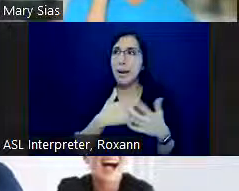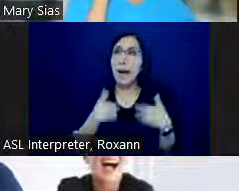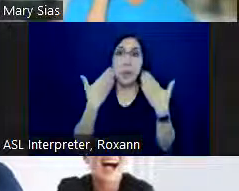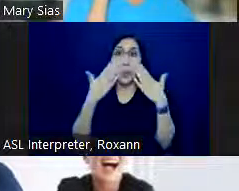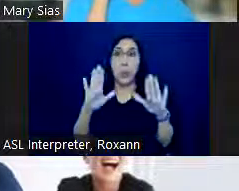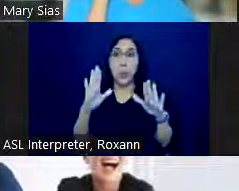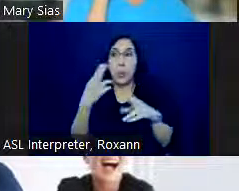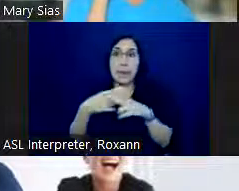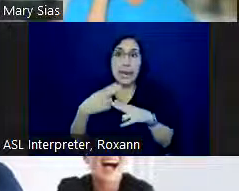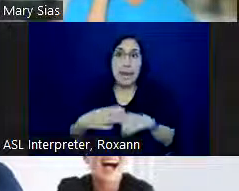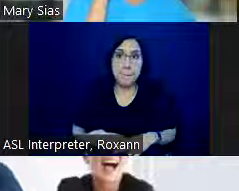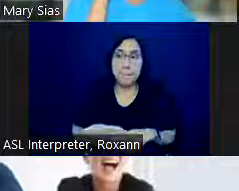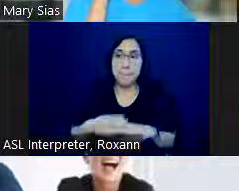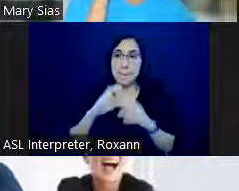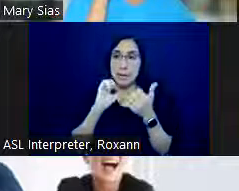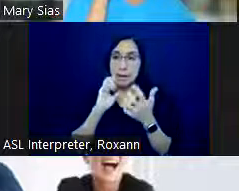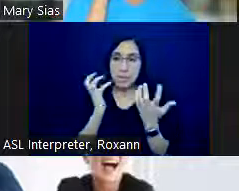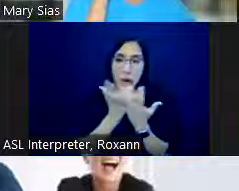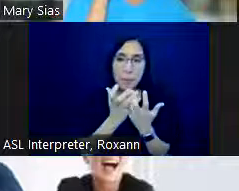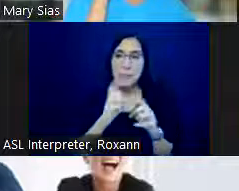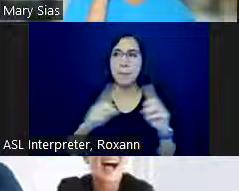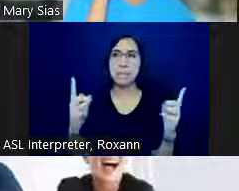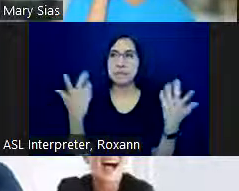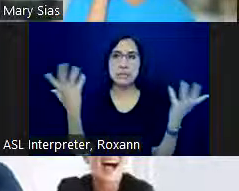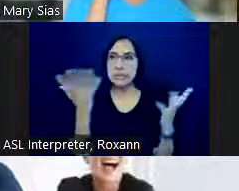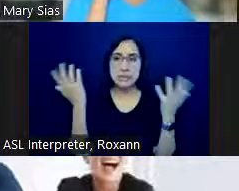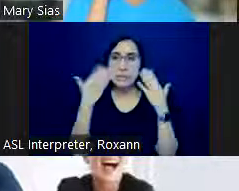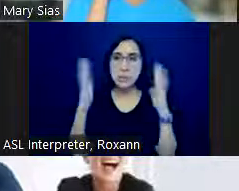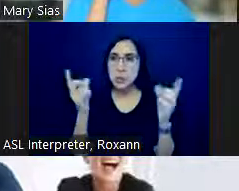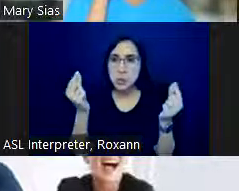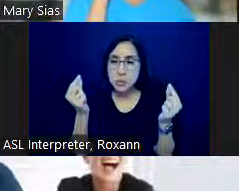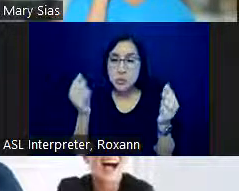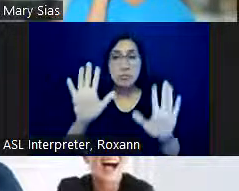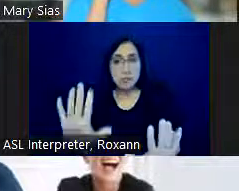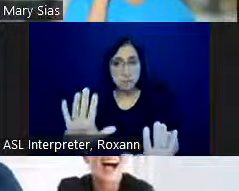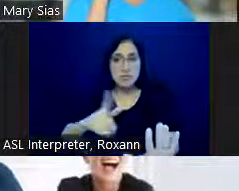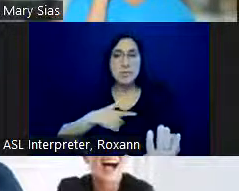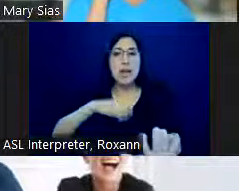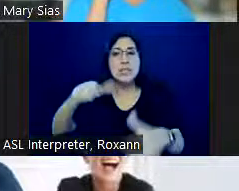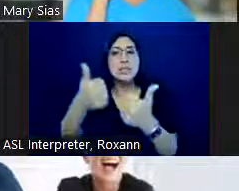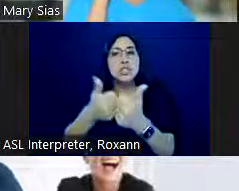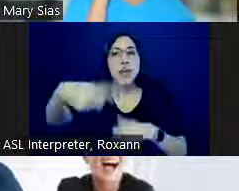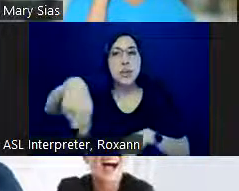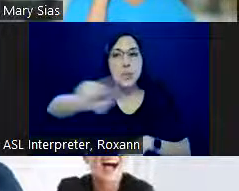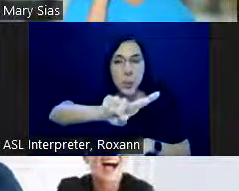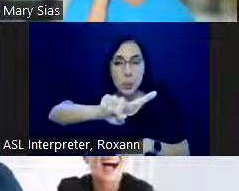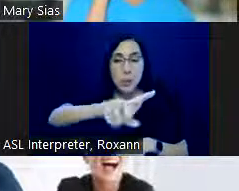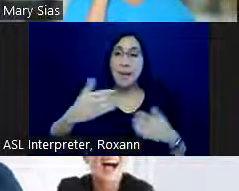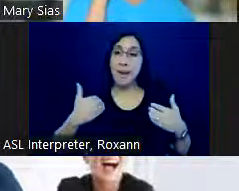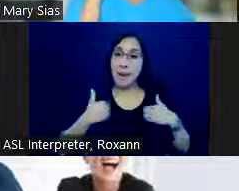challenge all of us to have conversations first and talk accommodations